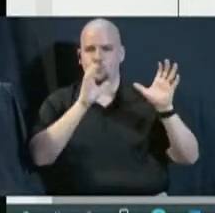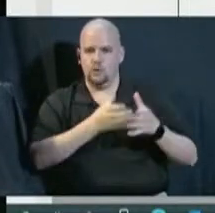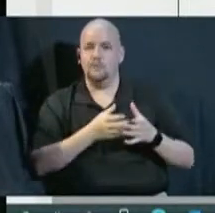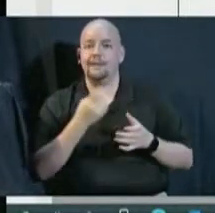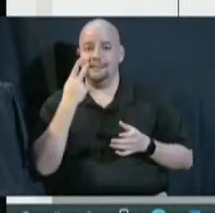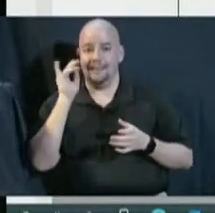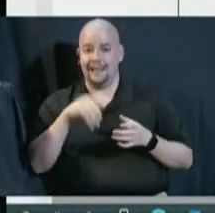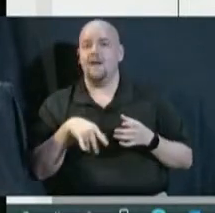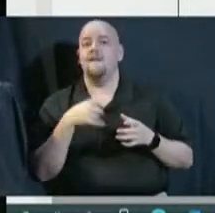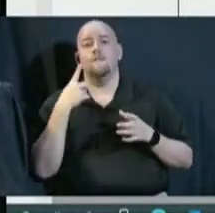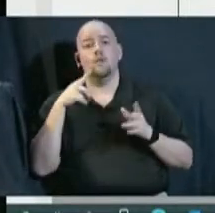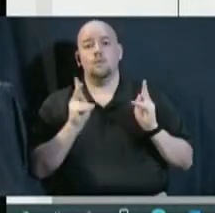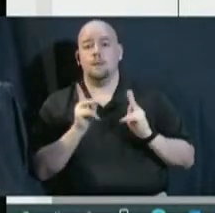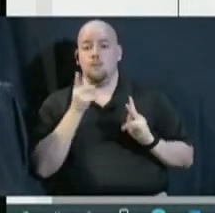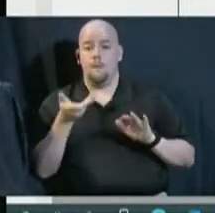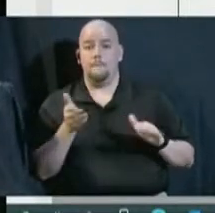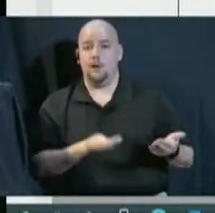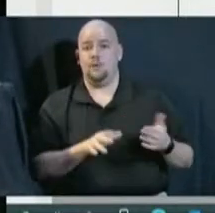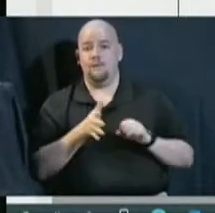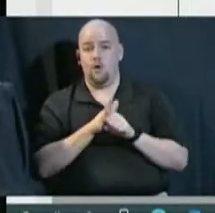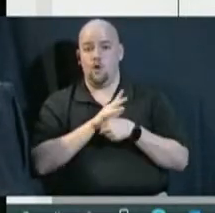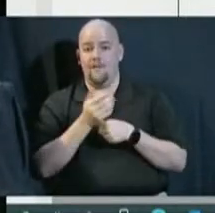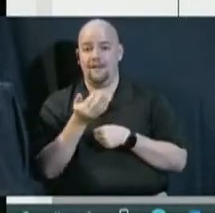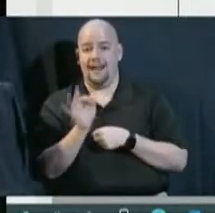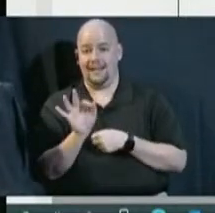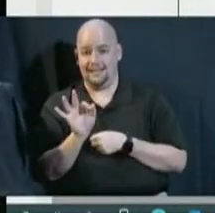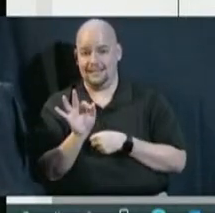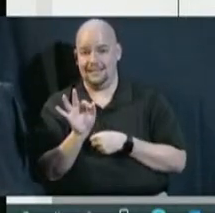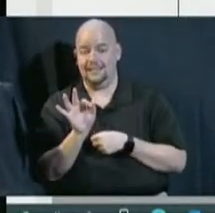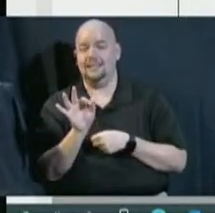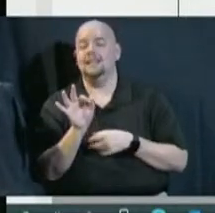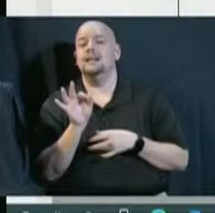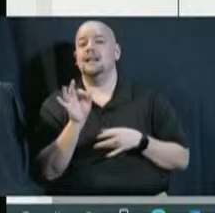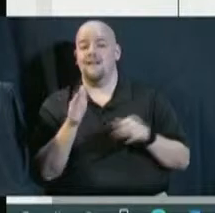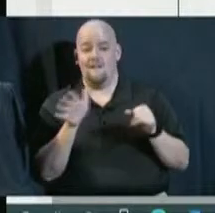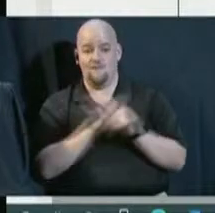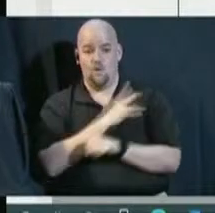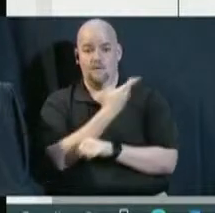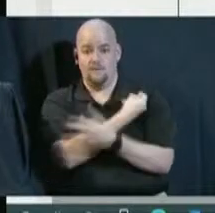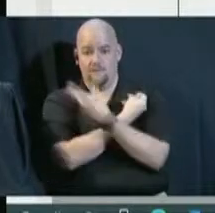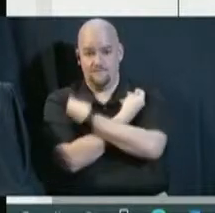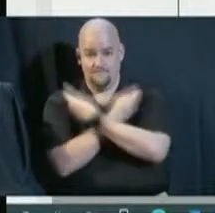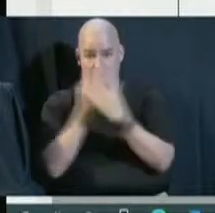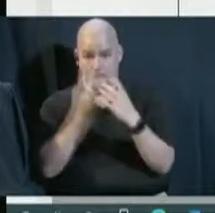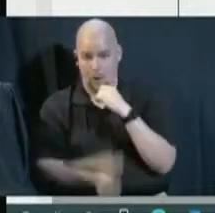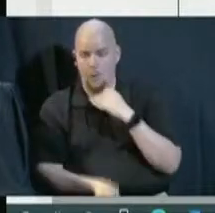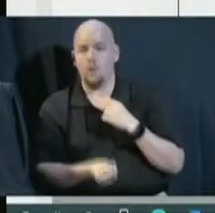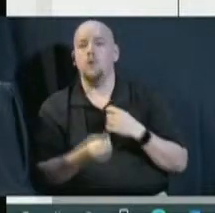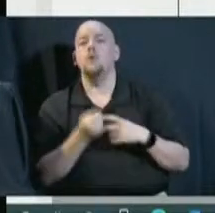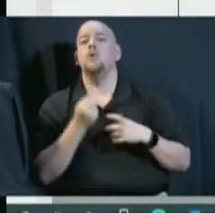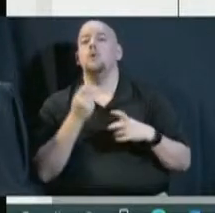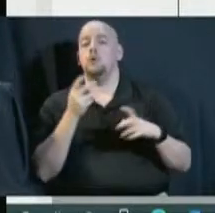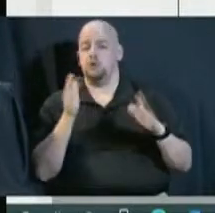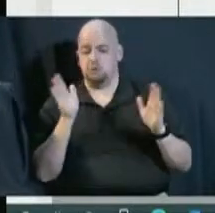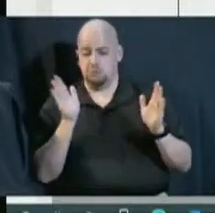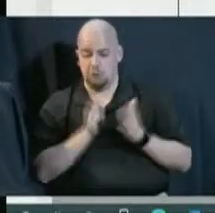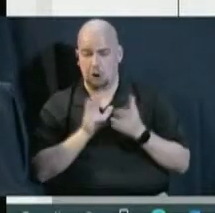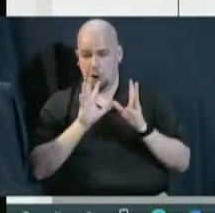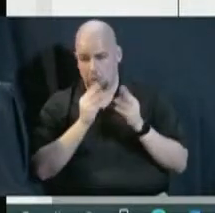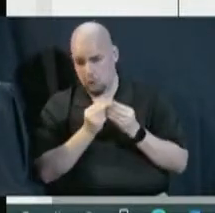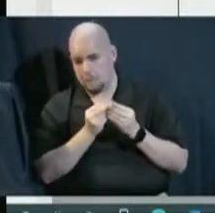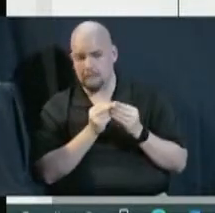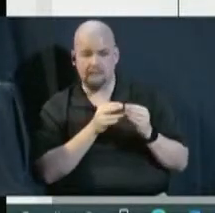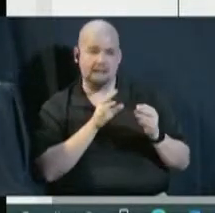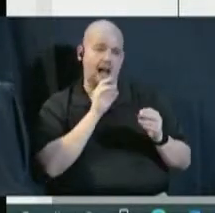that for those who passed away from COVID-19, if they were fully vaccinated, and again, it's a small group, average age